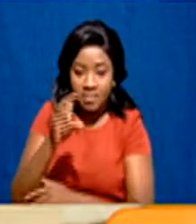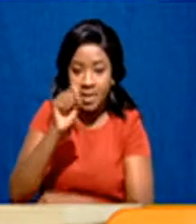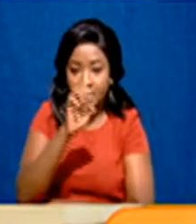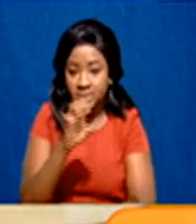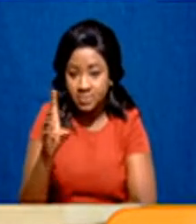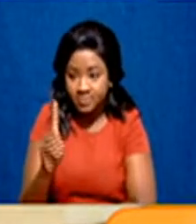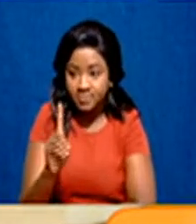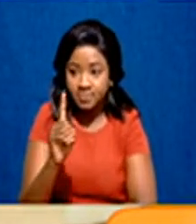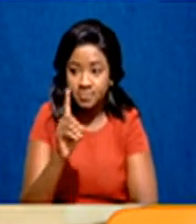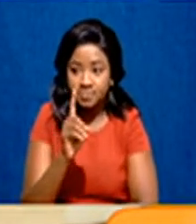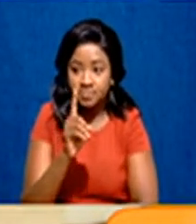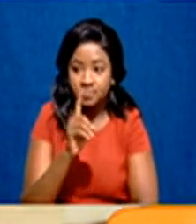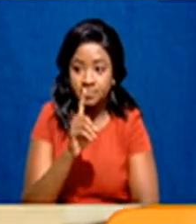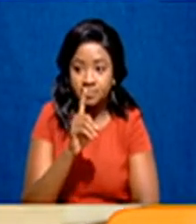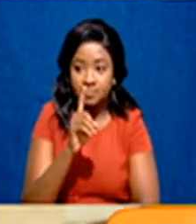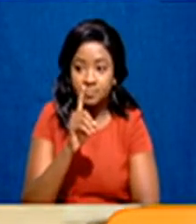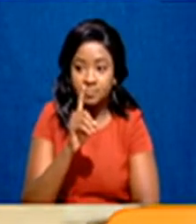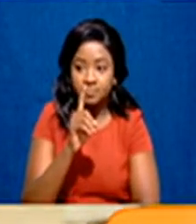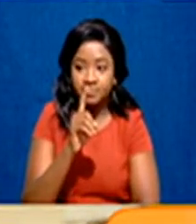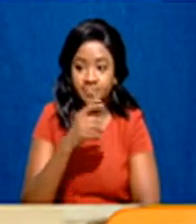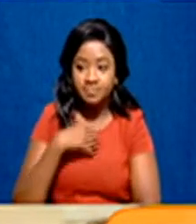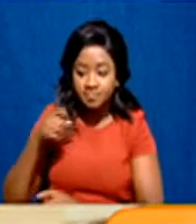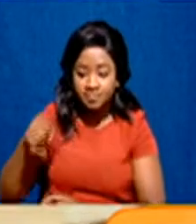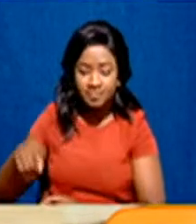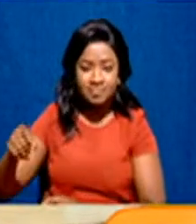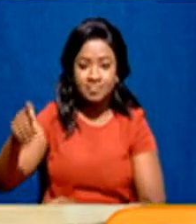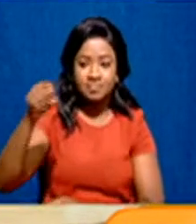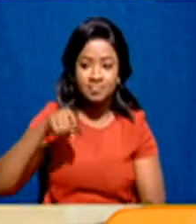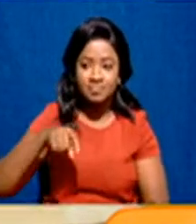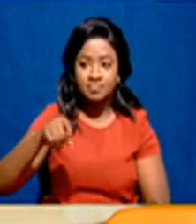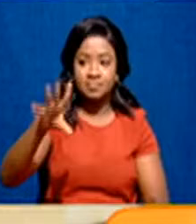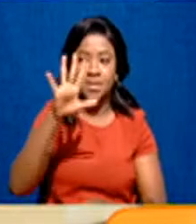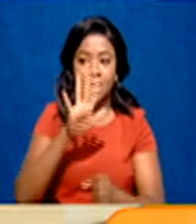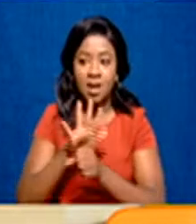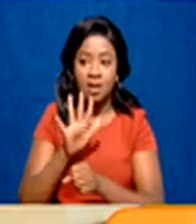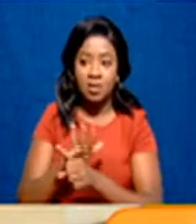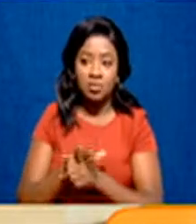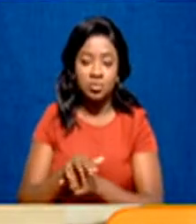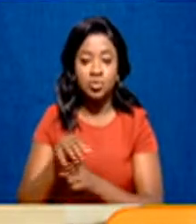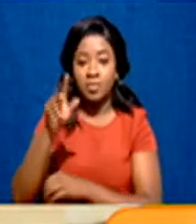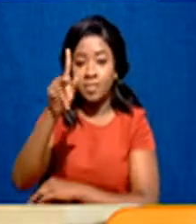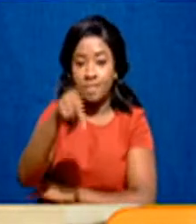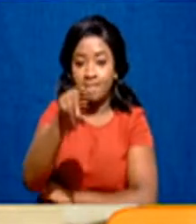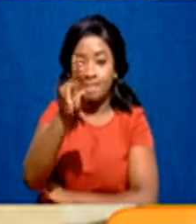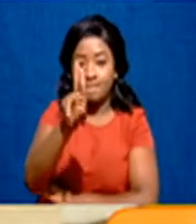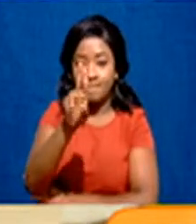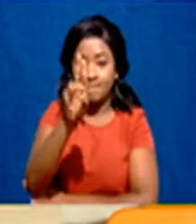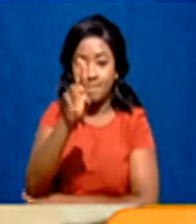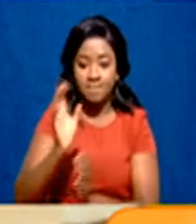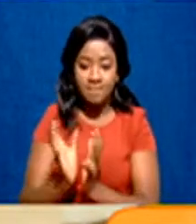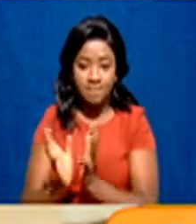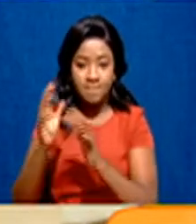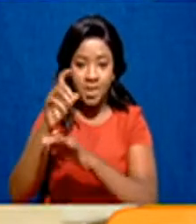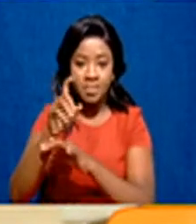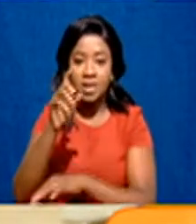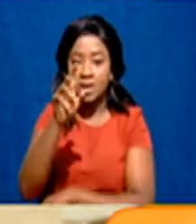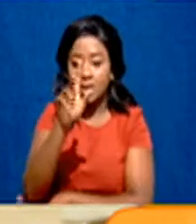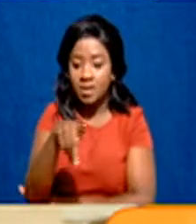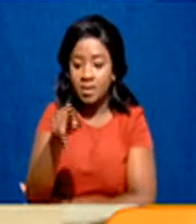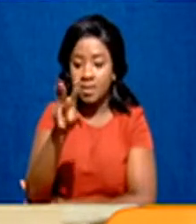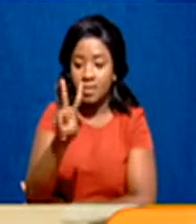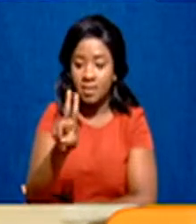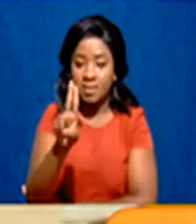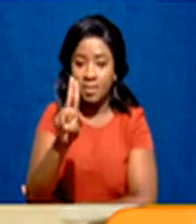and I planted a lot of pumpkin. When it was time to harvest, I had nowhere to take the